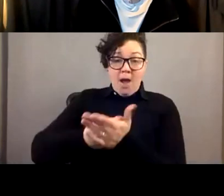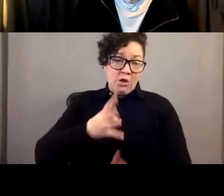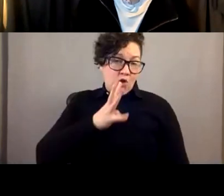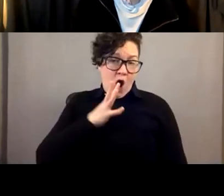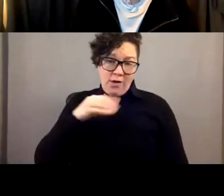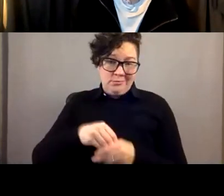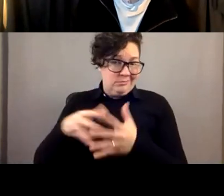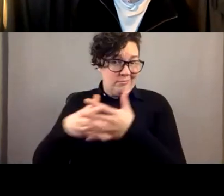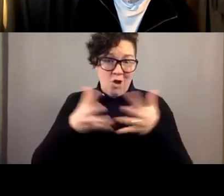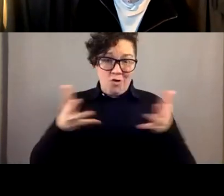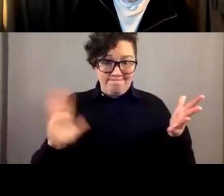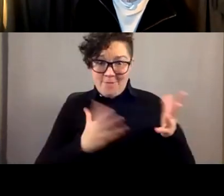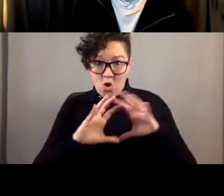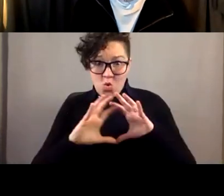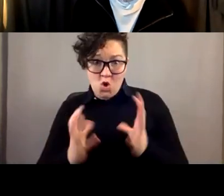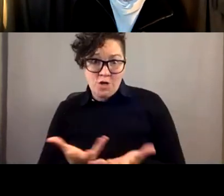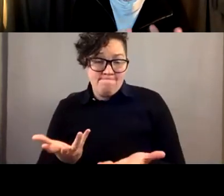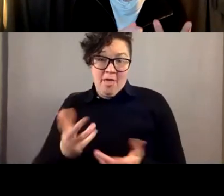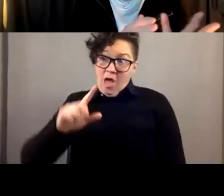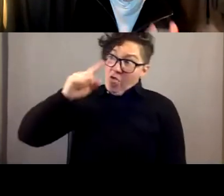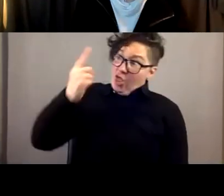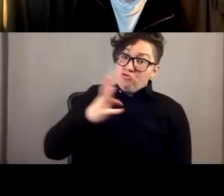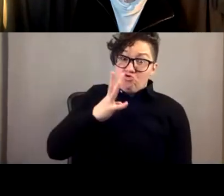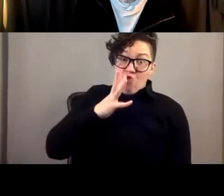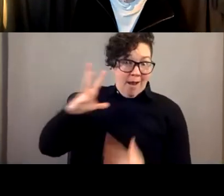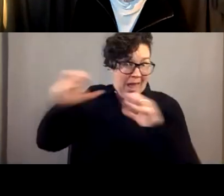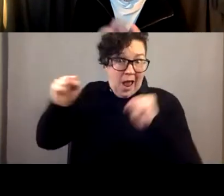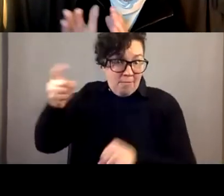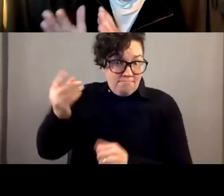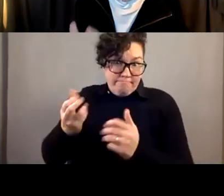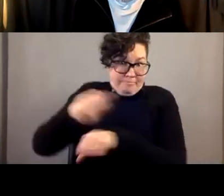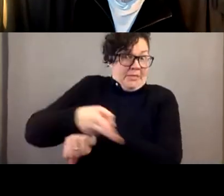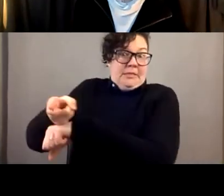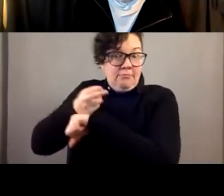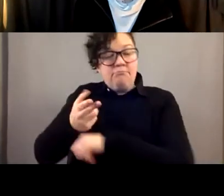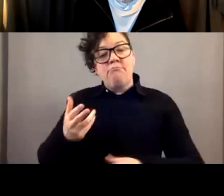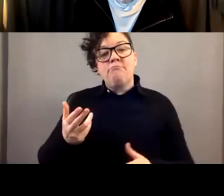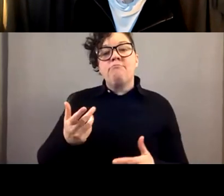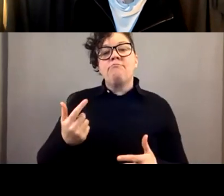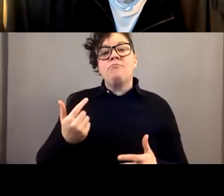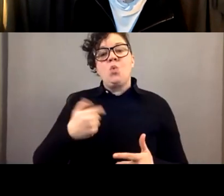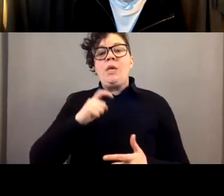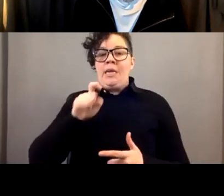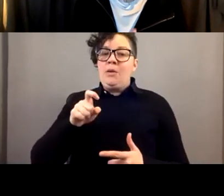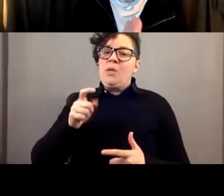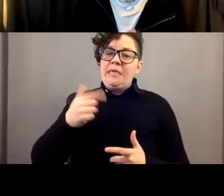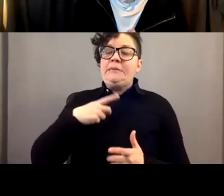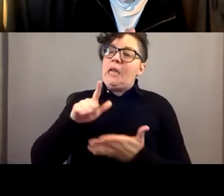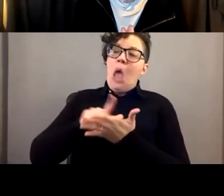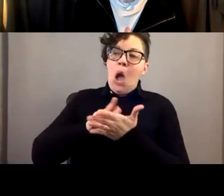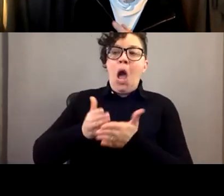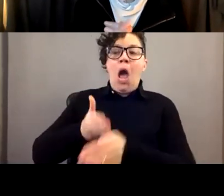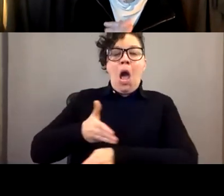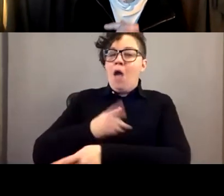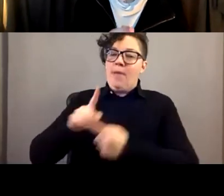we had forms of regulation at one point that were at least marginally better. I think we need to revisit some of that. I'm also a